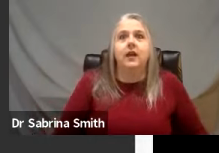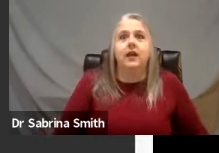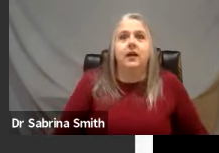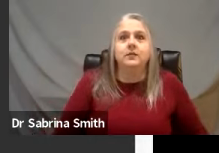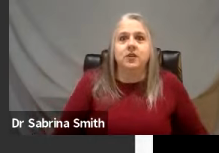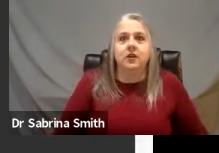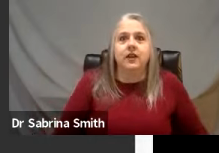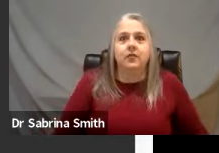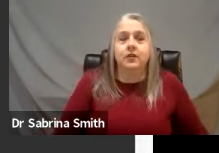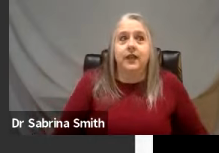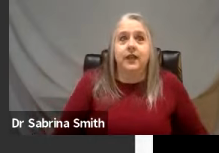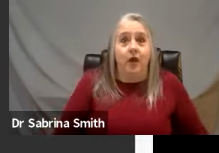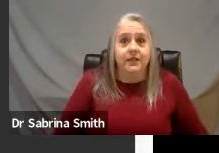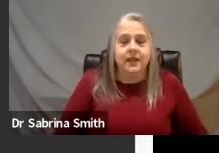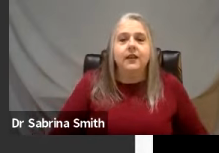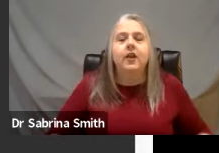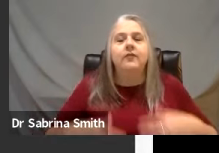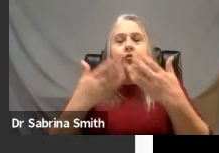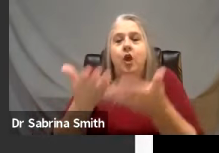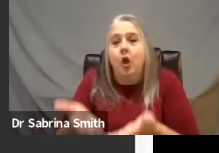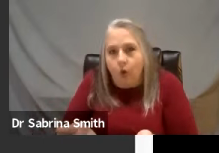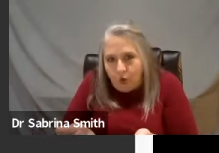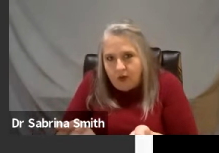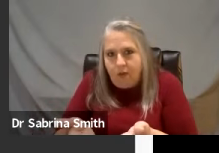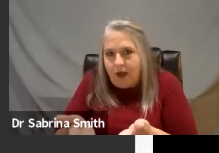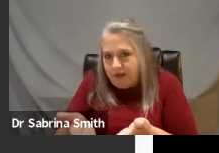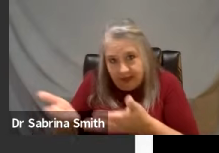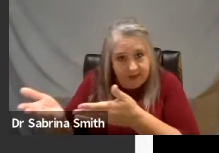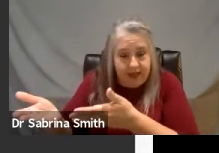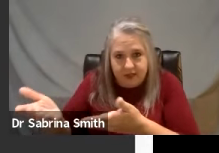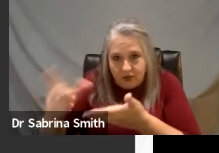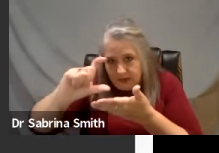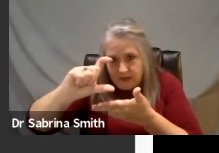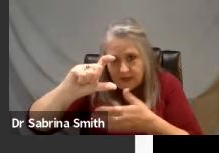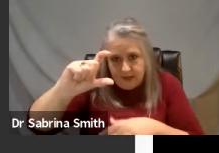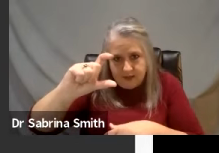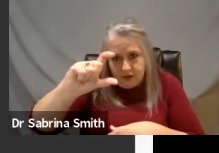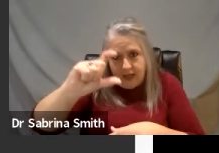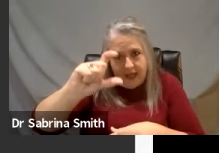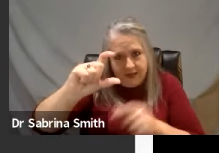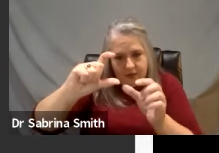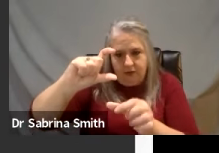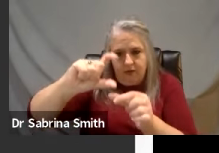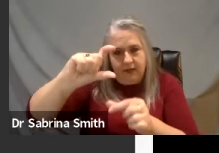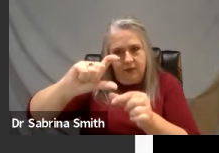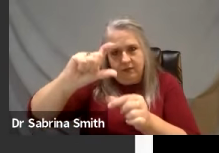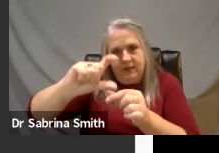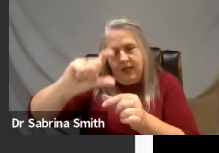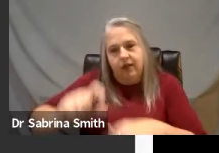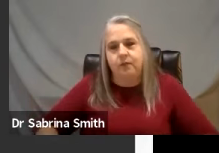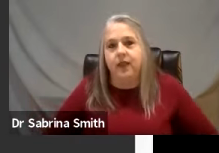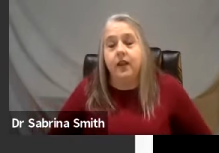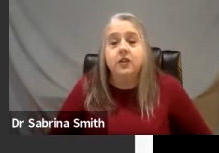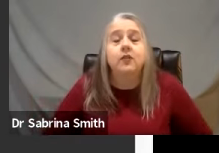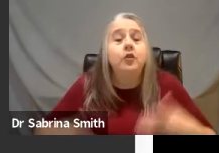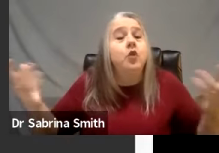like, I'm sorry, what eggy what? Now, if you know about these things, they're literally like these little eggs that are on like a little stand